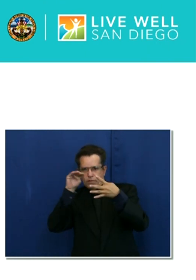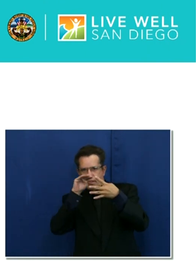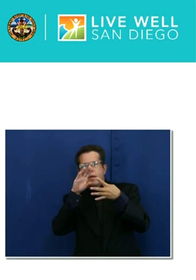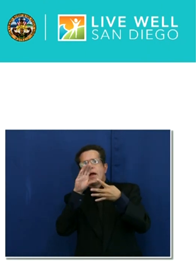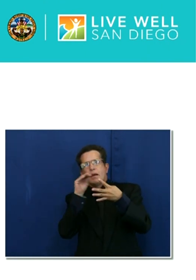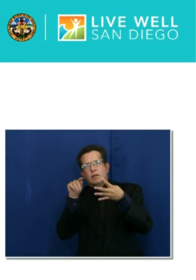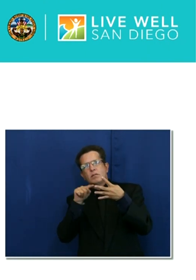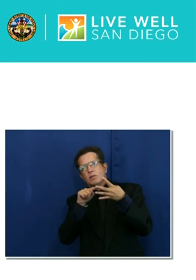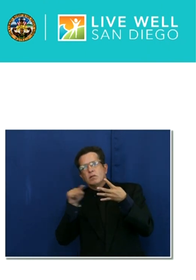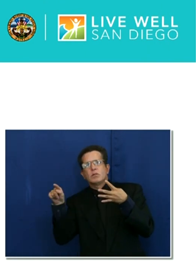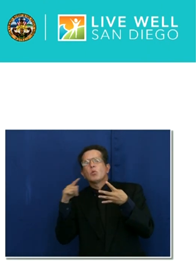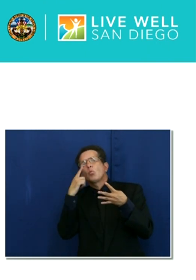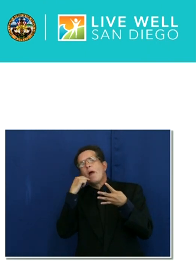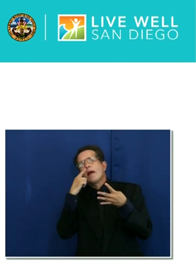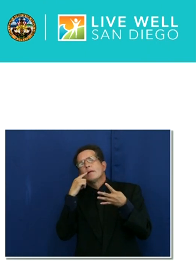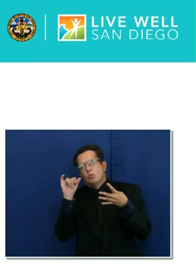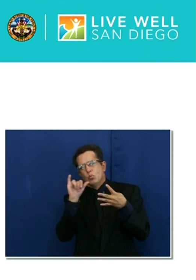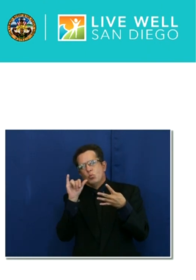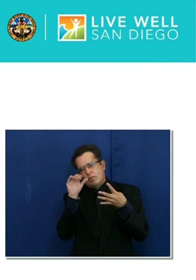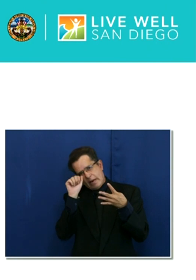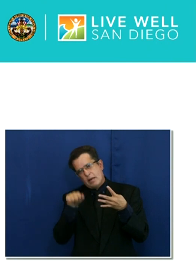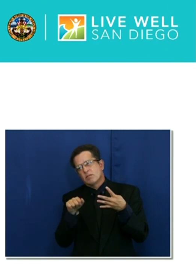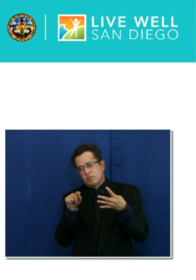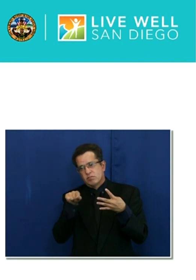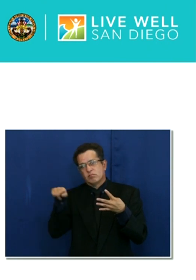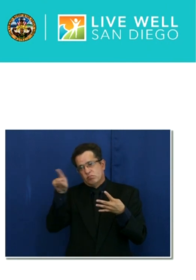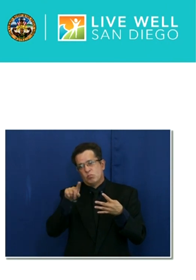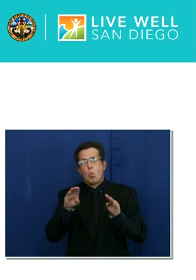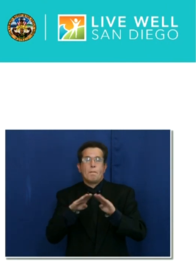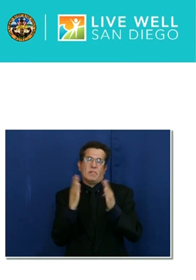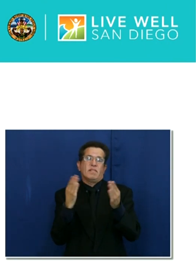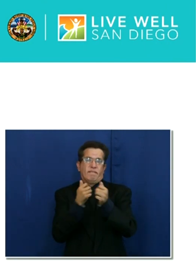are identified for the red tier.